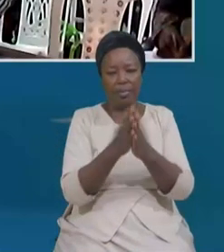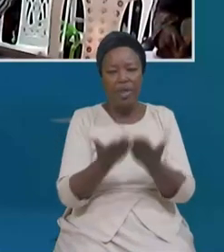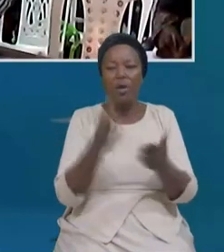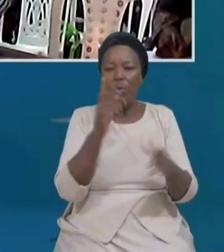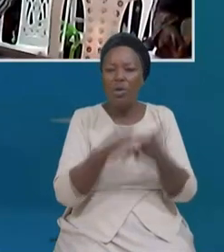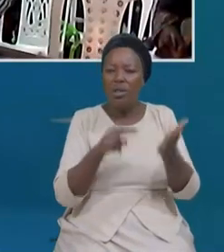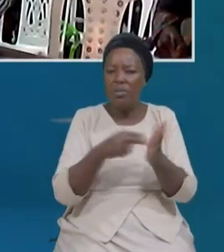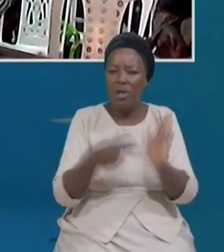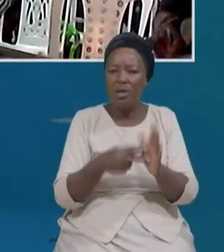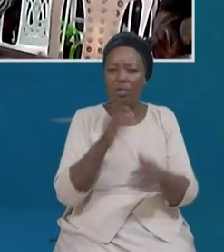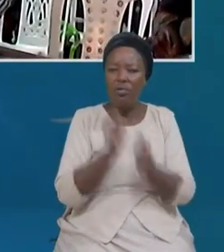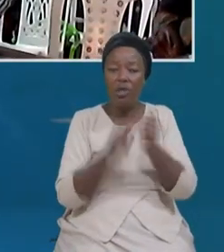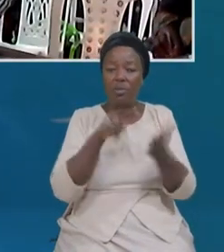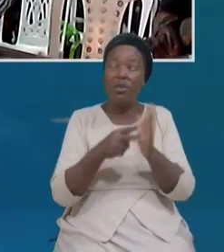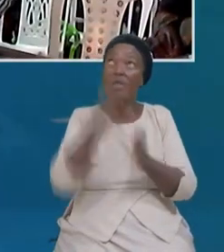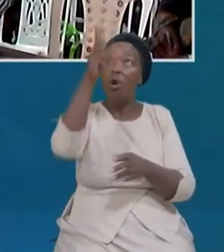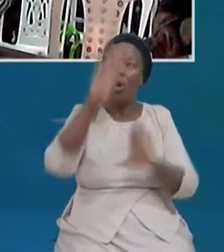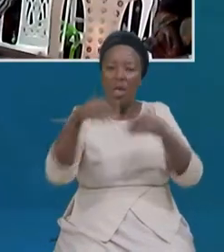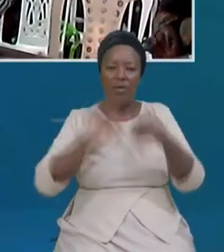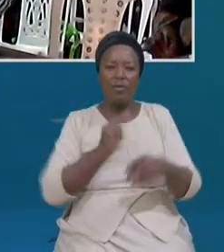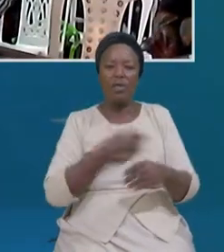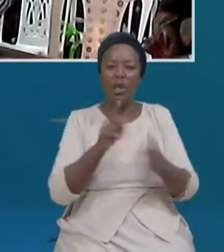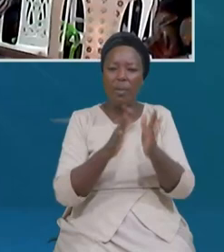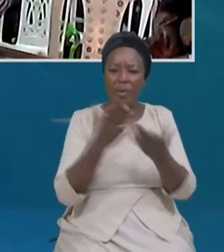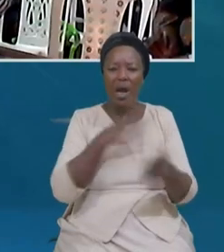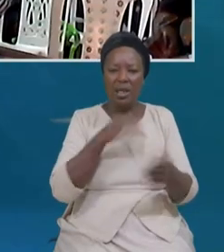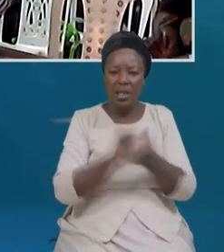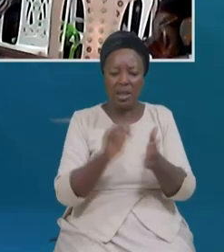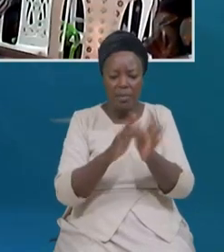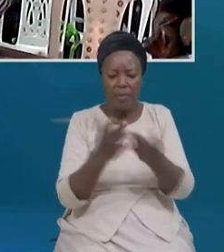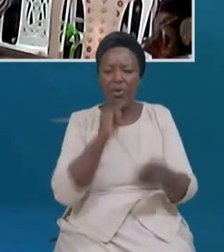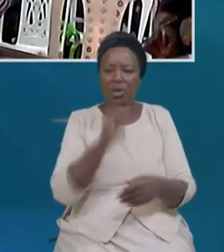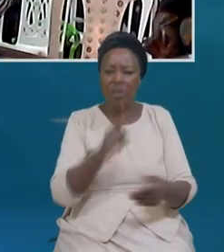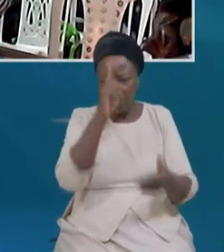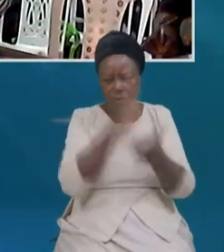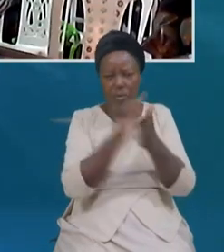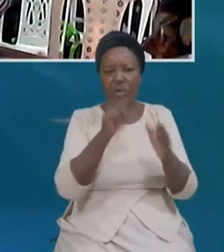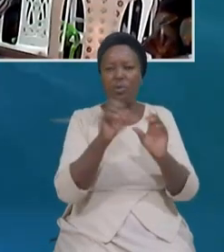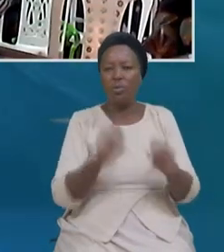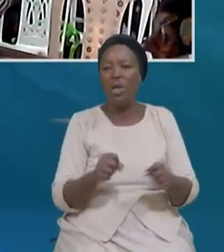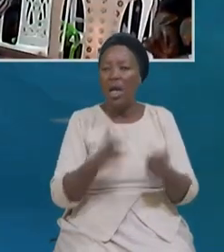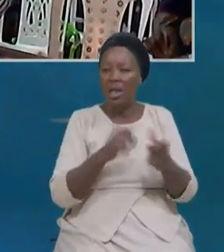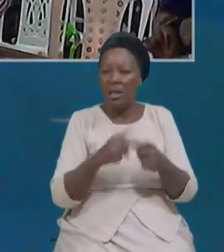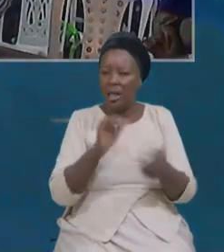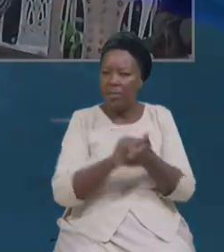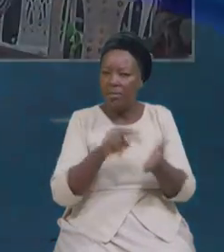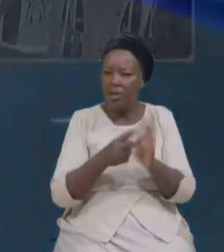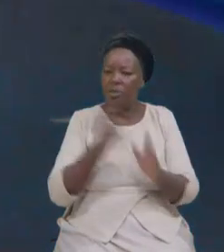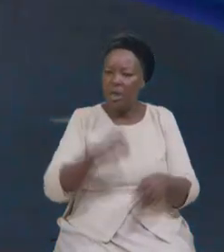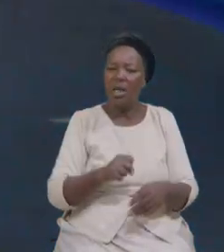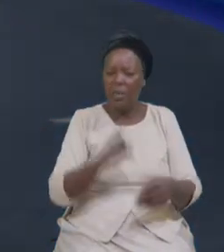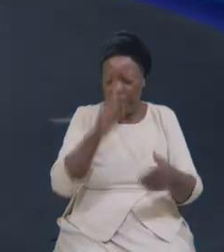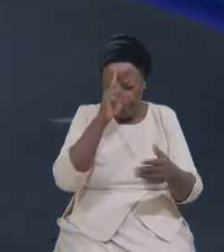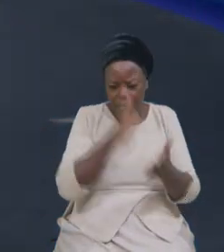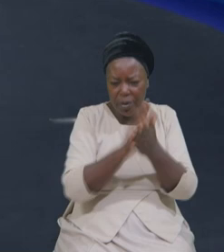us the scripture, and that scripture is trustable. Trustable in the sense that he can